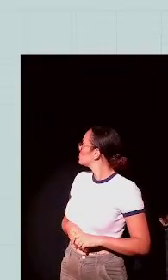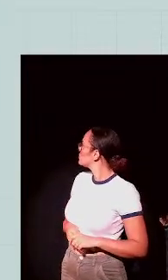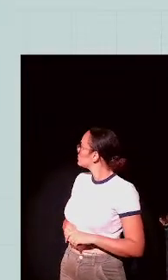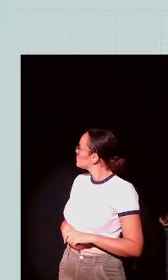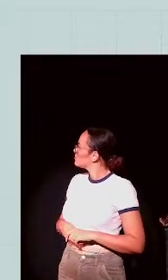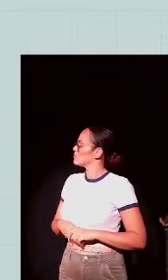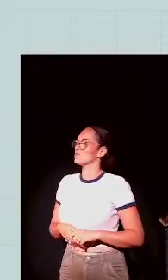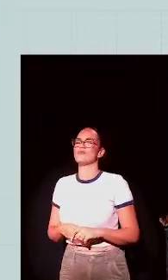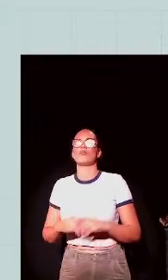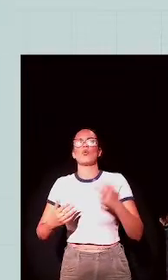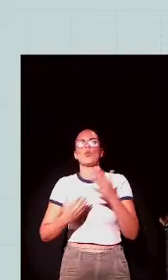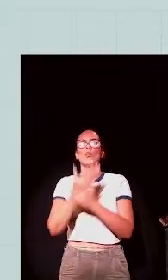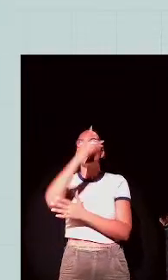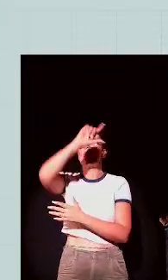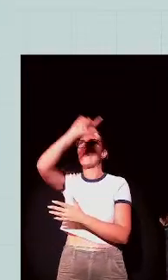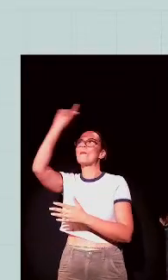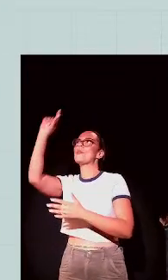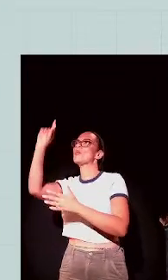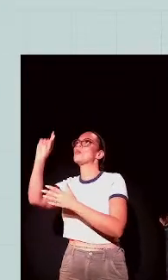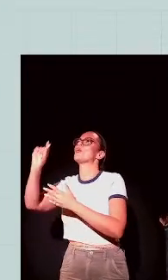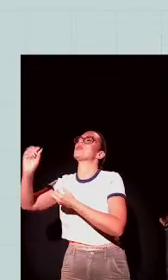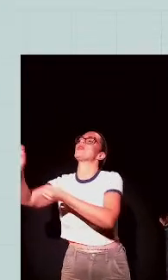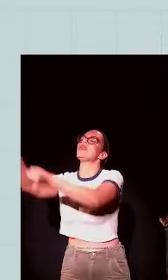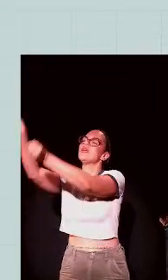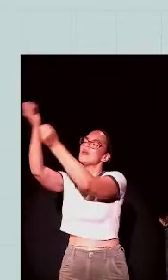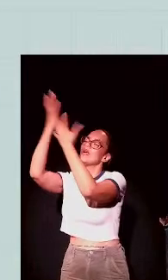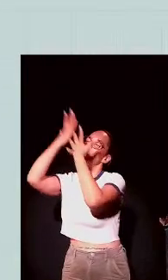Focus still refraction.